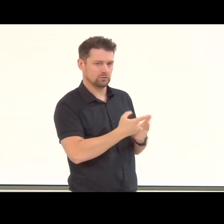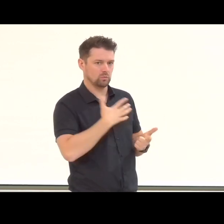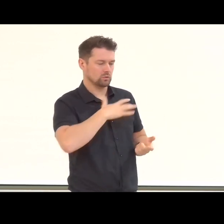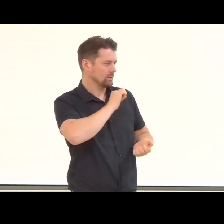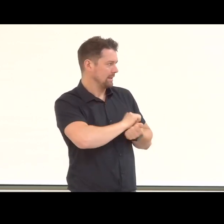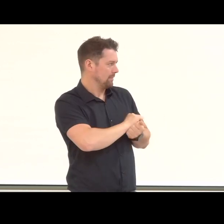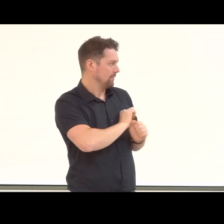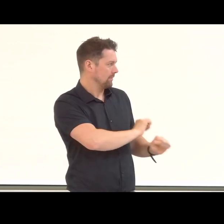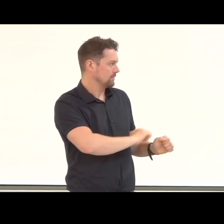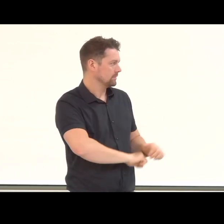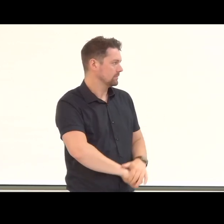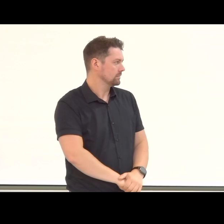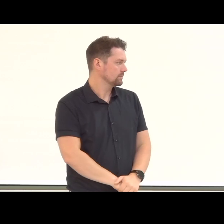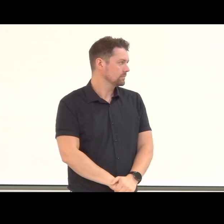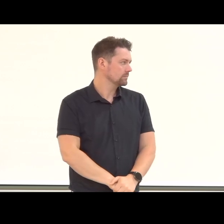to maintain?